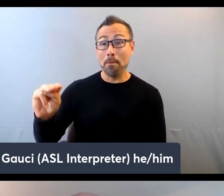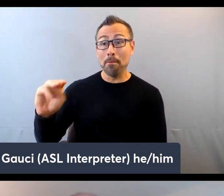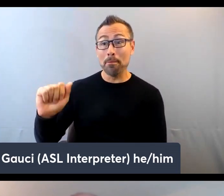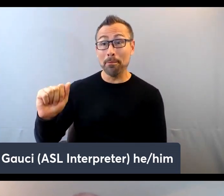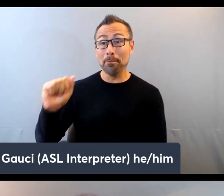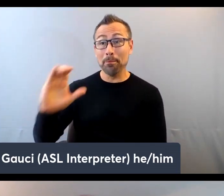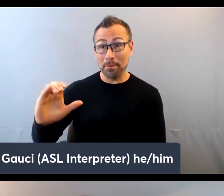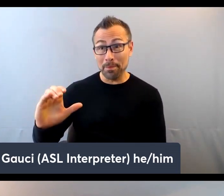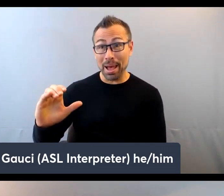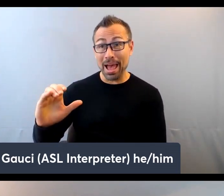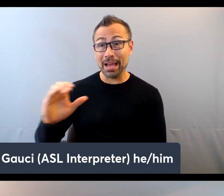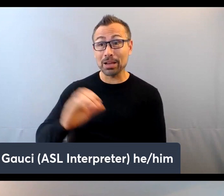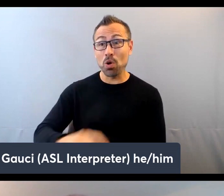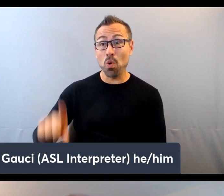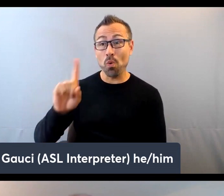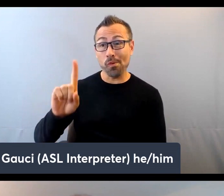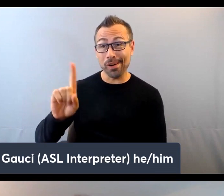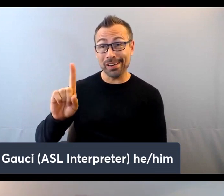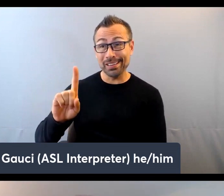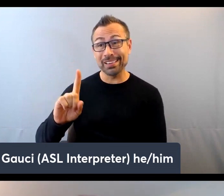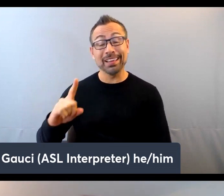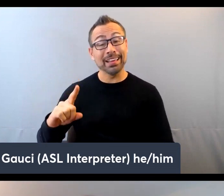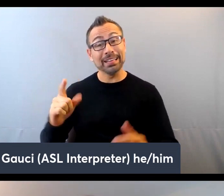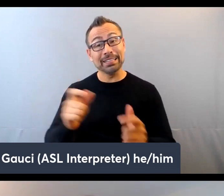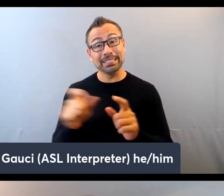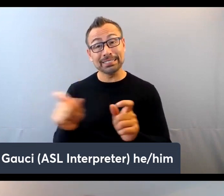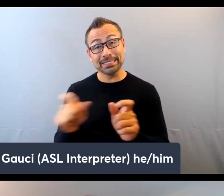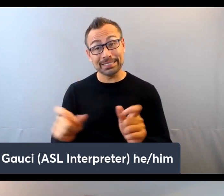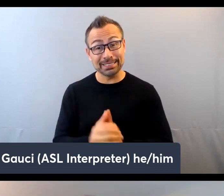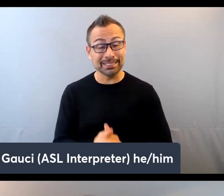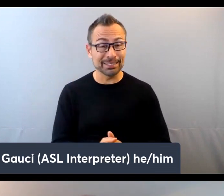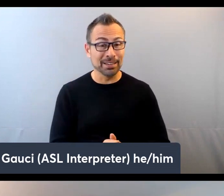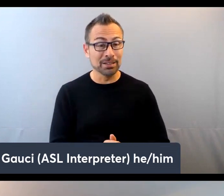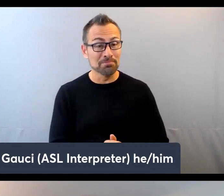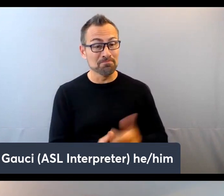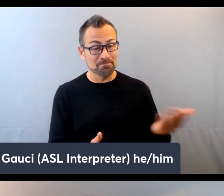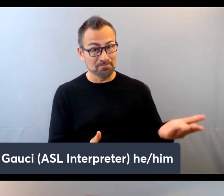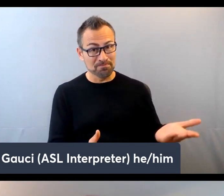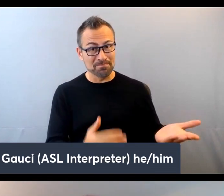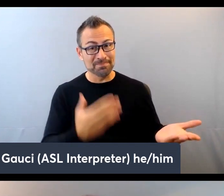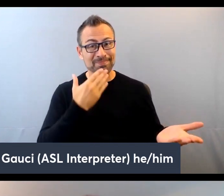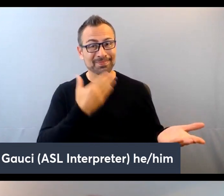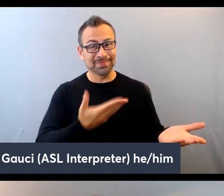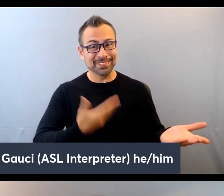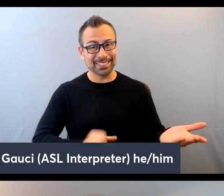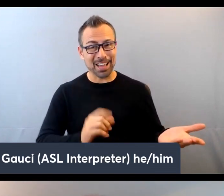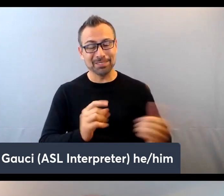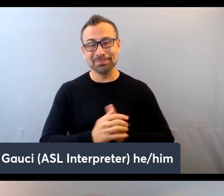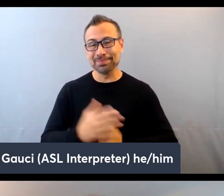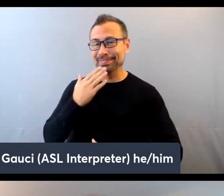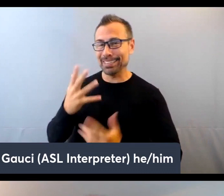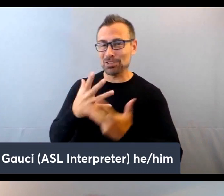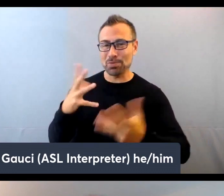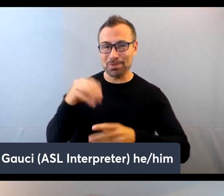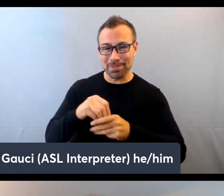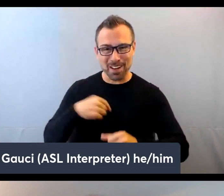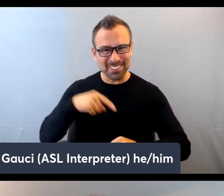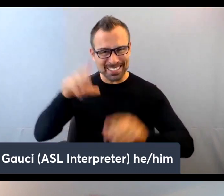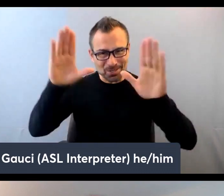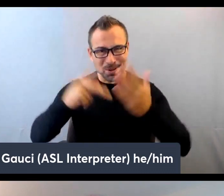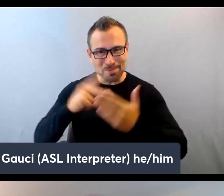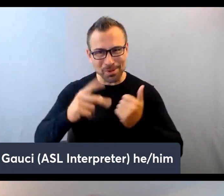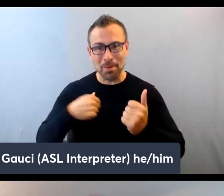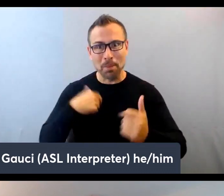introduce yourself to everyone, and we'll dive in. Sure, absolutely. Thank you so much for having me. This is a really great program, and I'm so thrilled to be